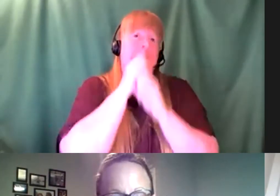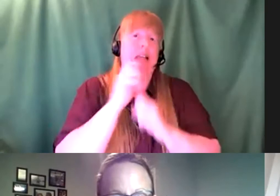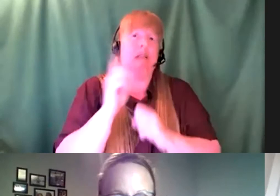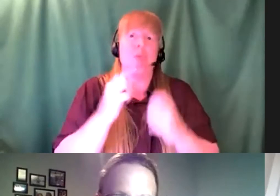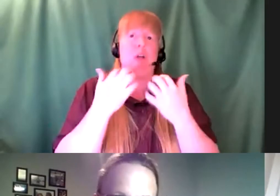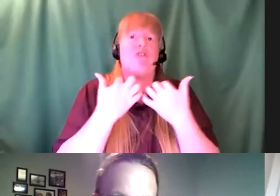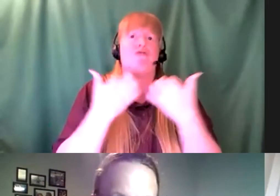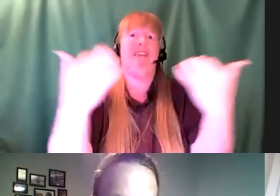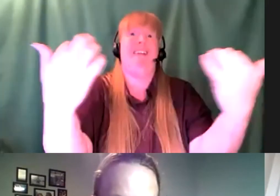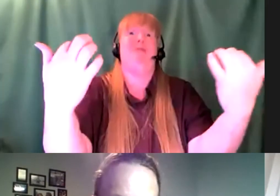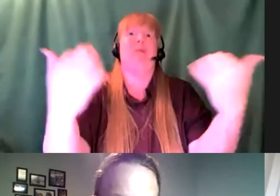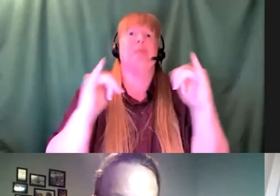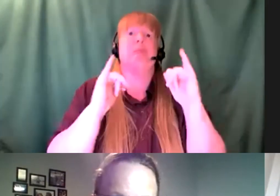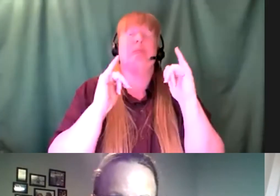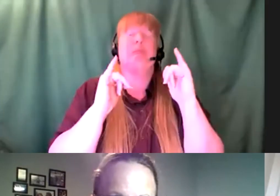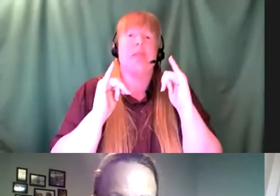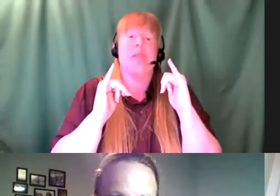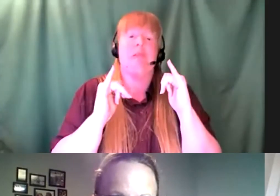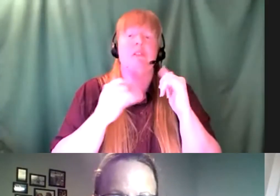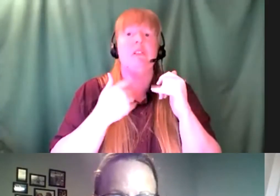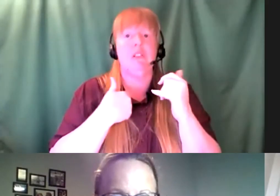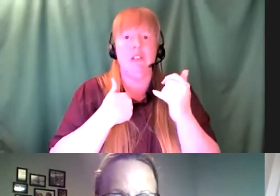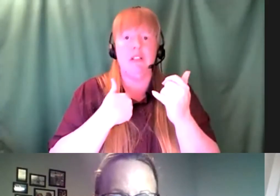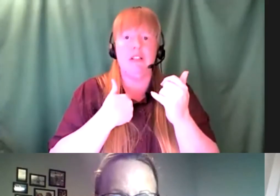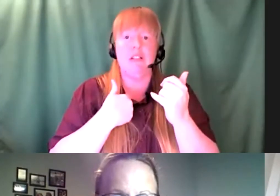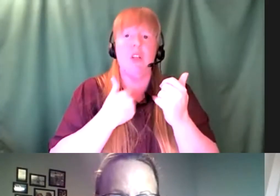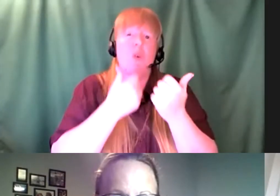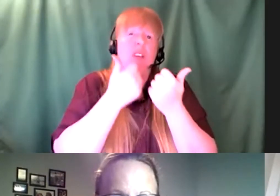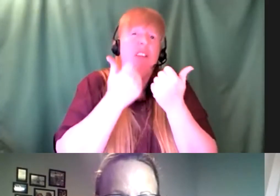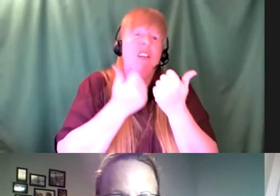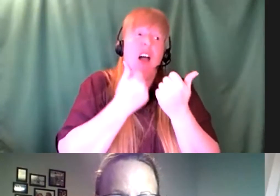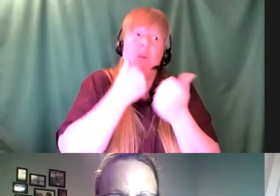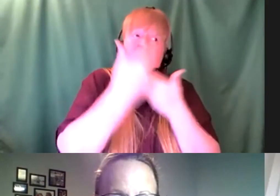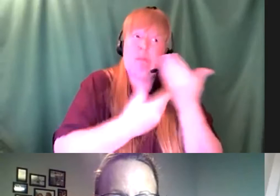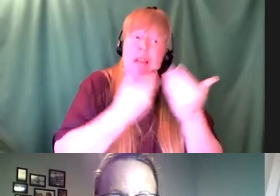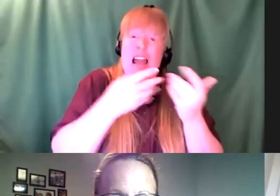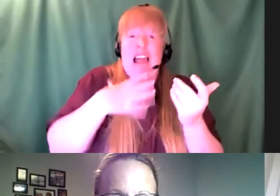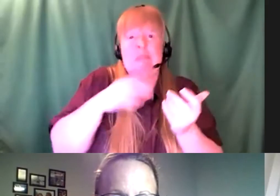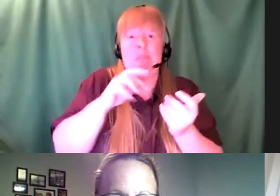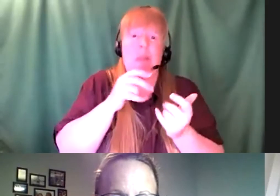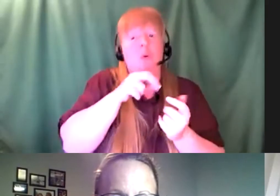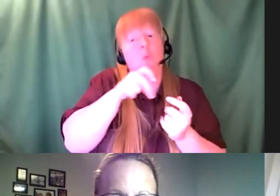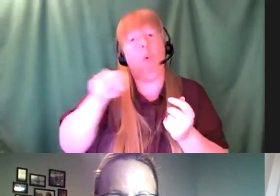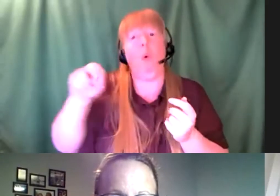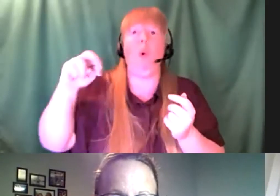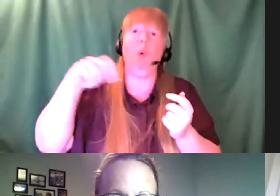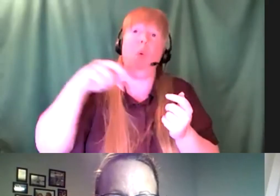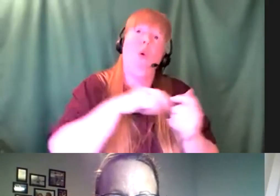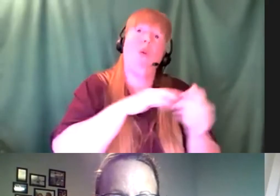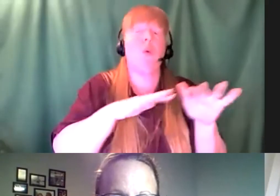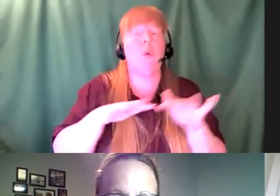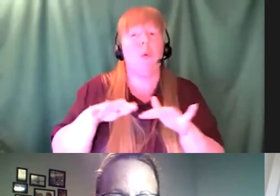oh, it's okay if I have a walk here and there. But I mean, it's my perception, really. I